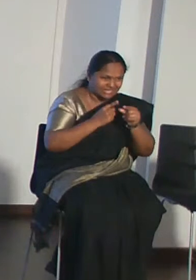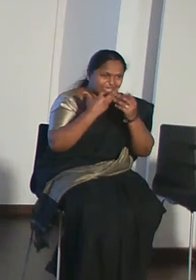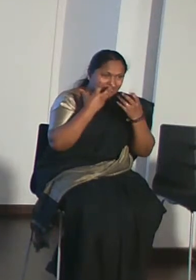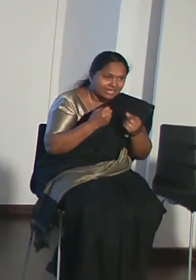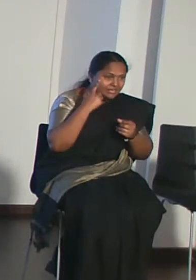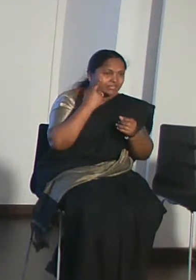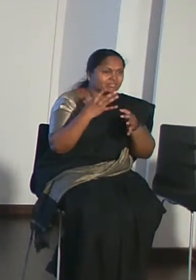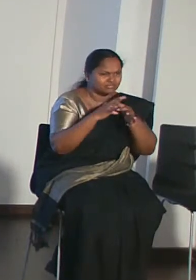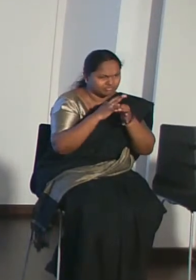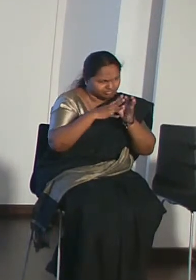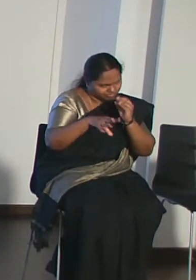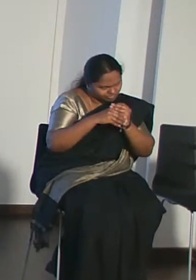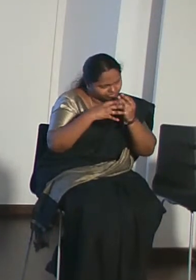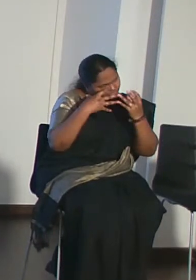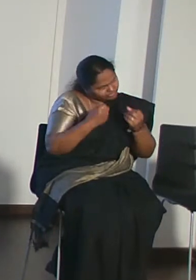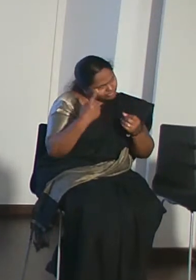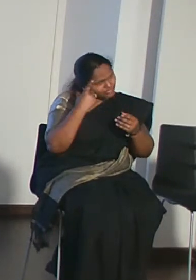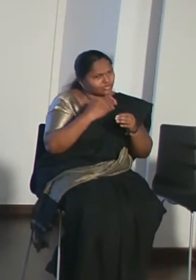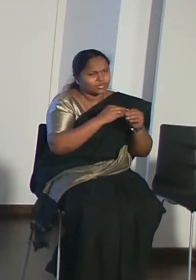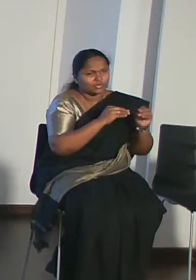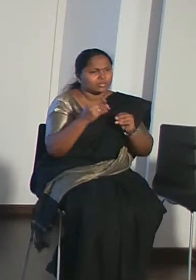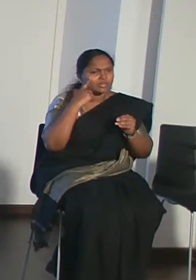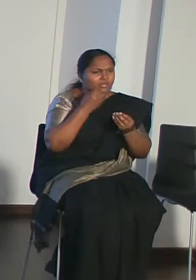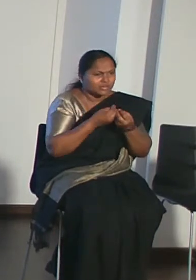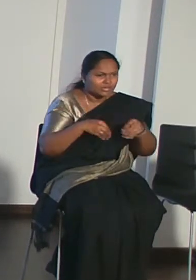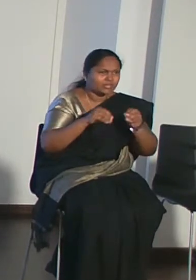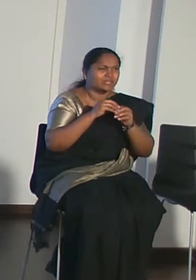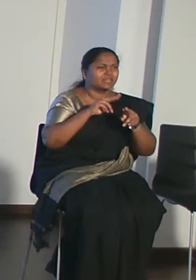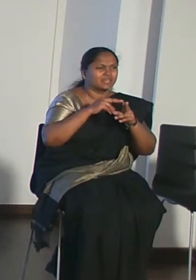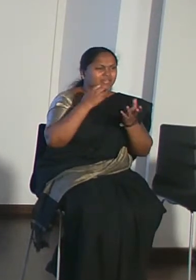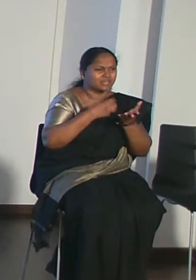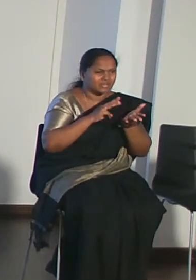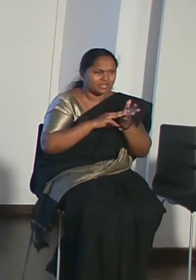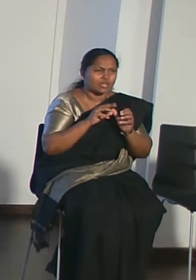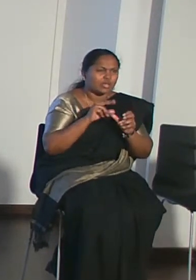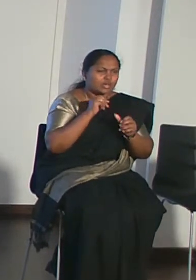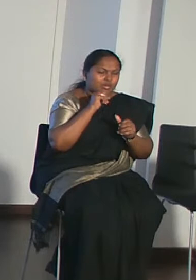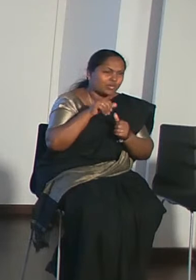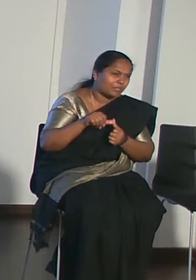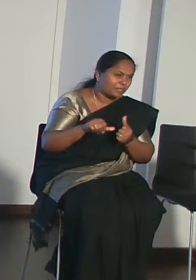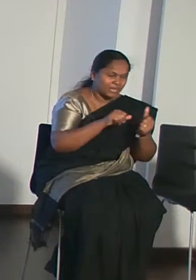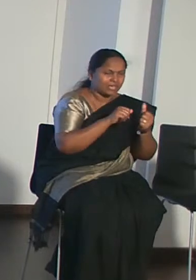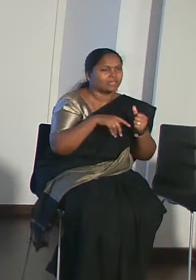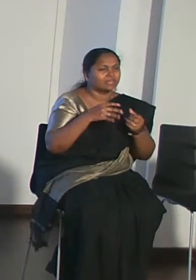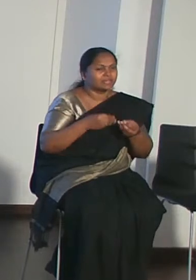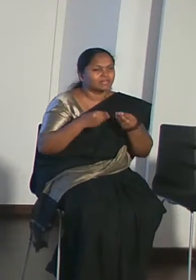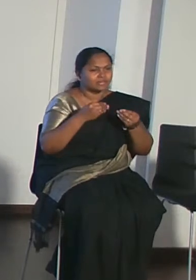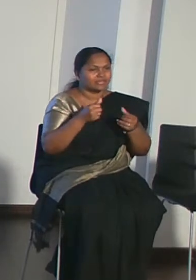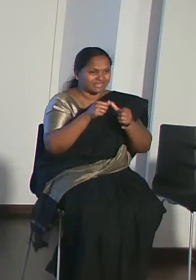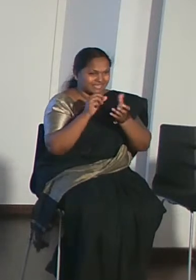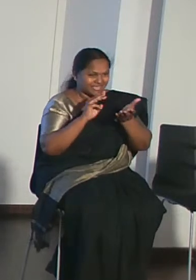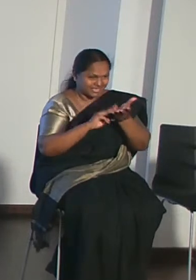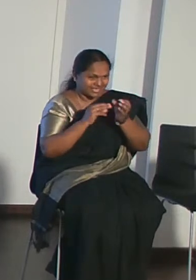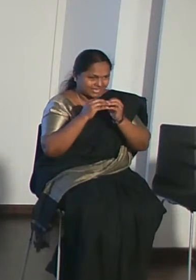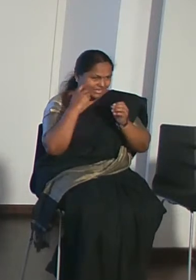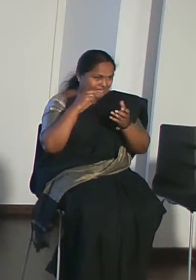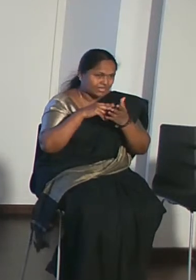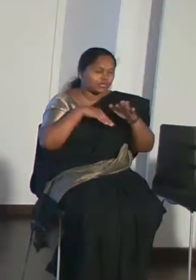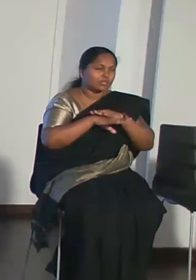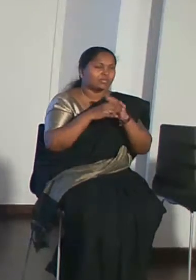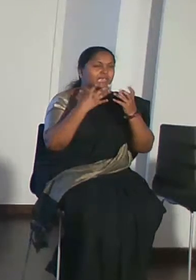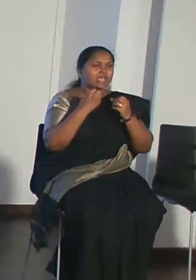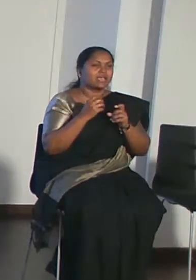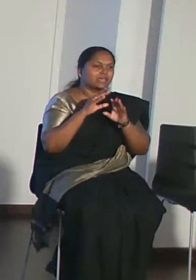adding constantly, so but you could only move in a linear format and not go back. And with Abhinay Koparzi, depending on